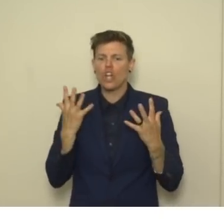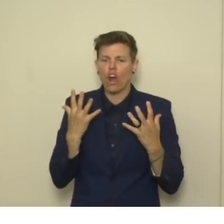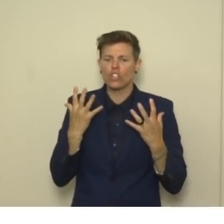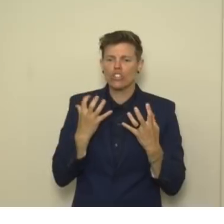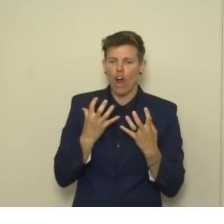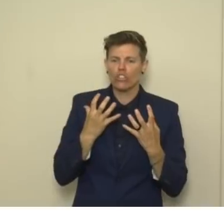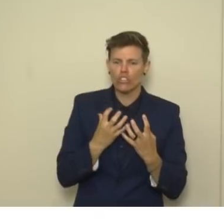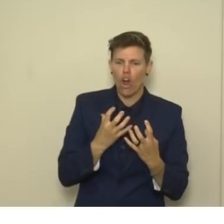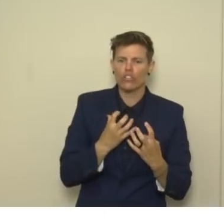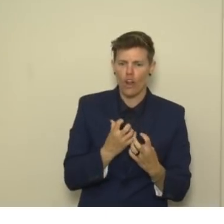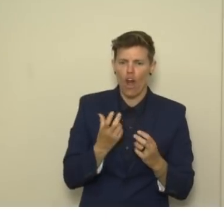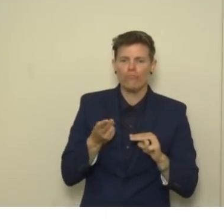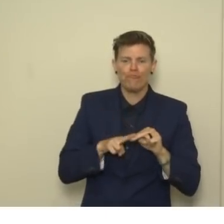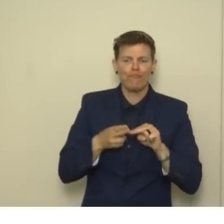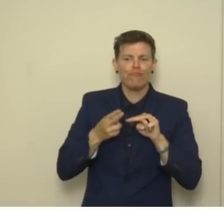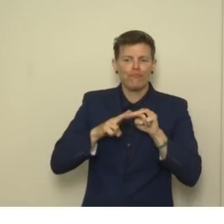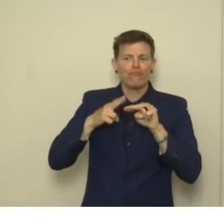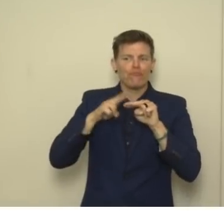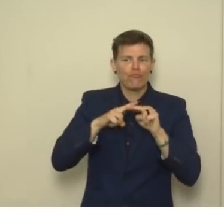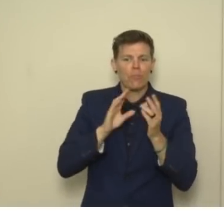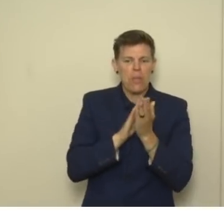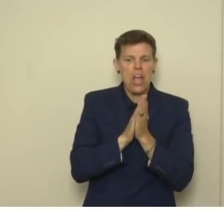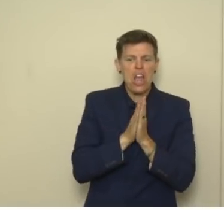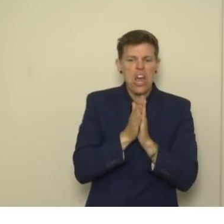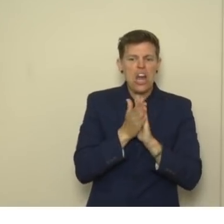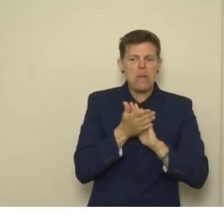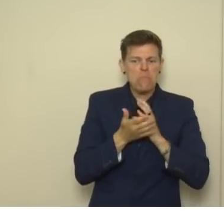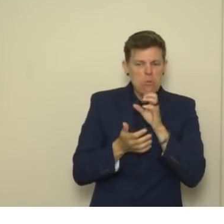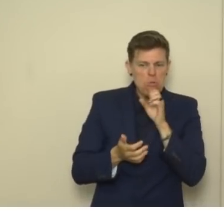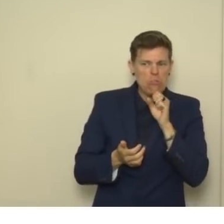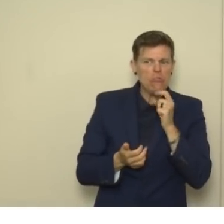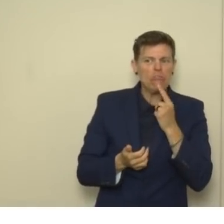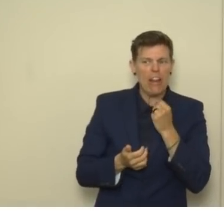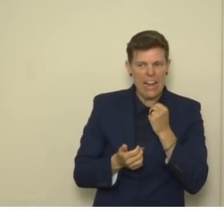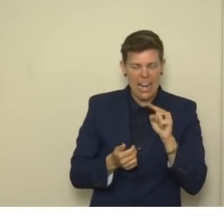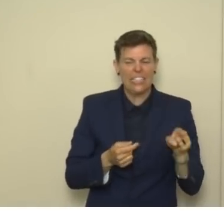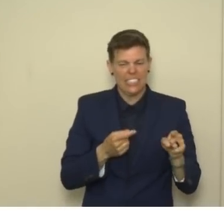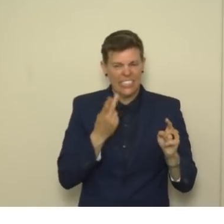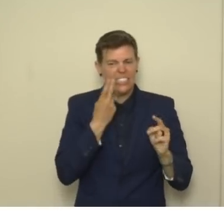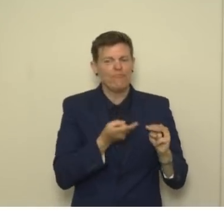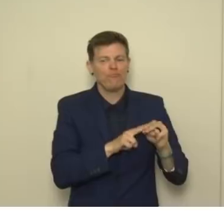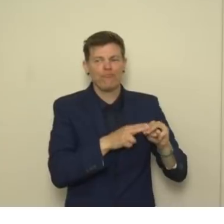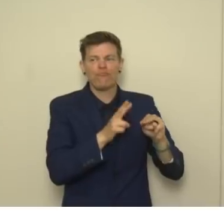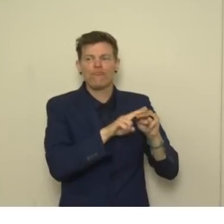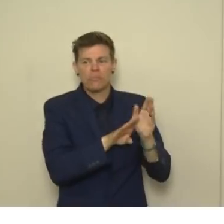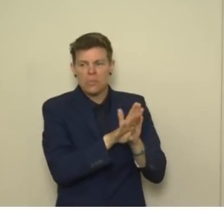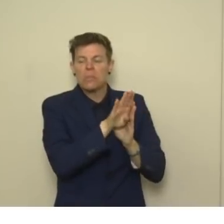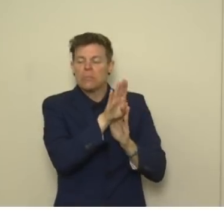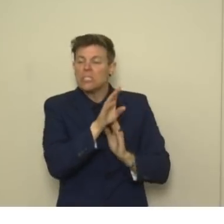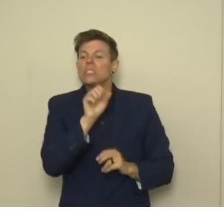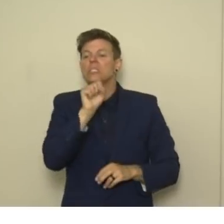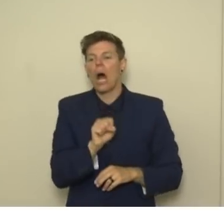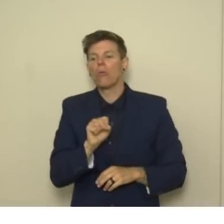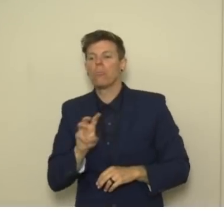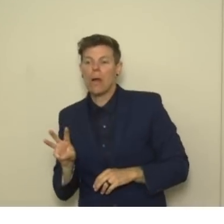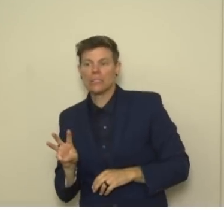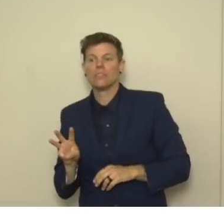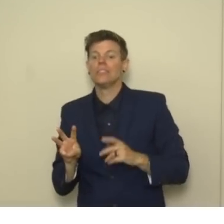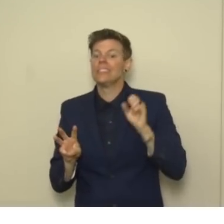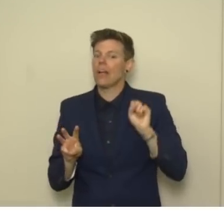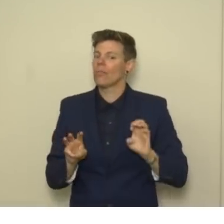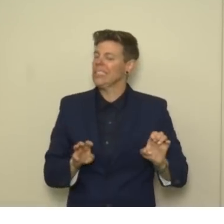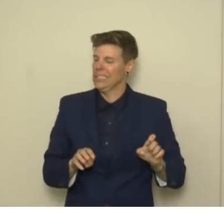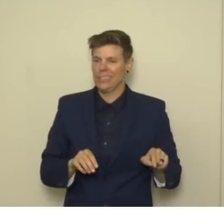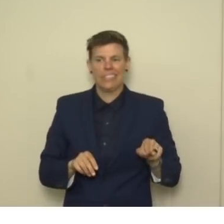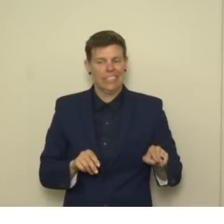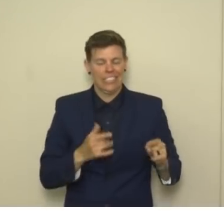seeing an awful lot of activity in the southern part of the state, also in the southwest a little bit as well. And the other 2 things, if you go to